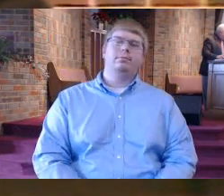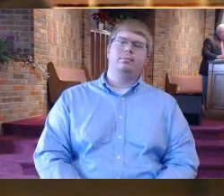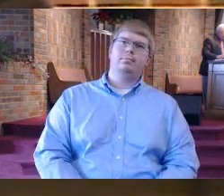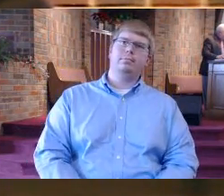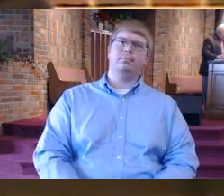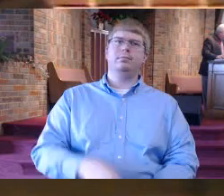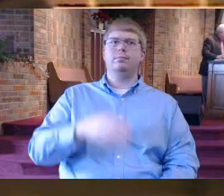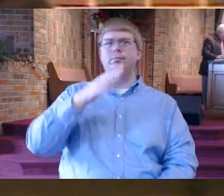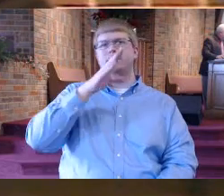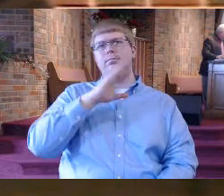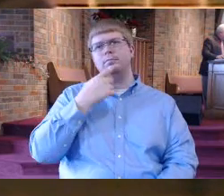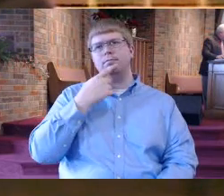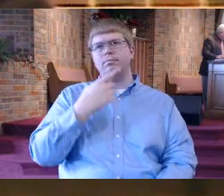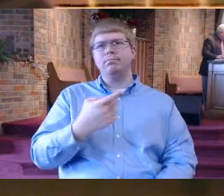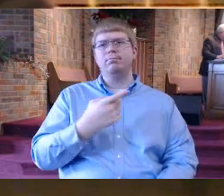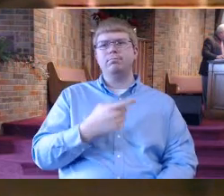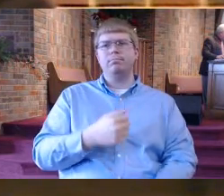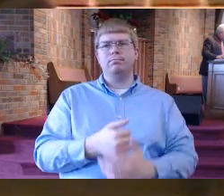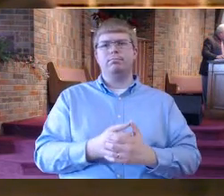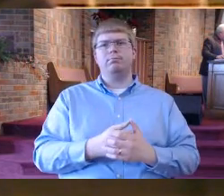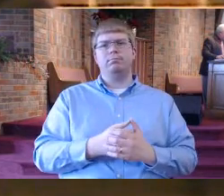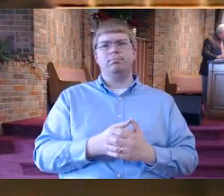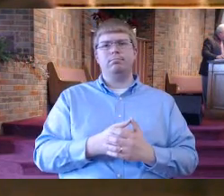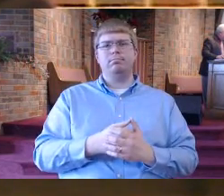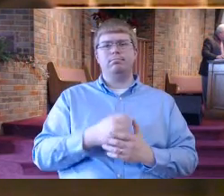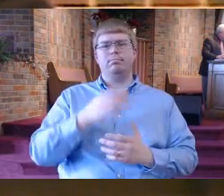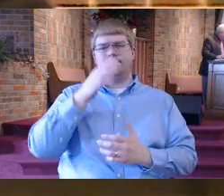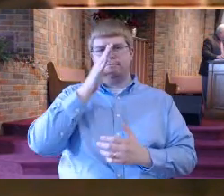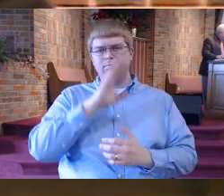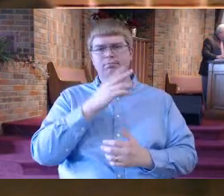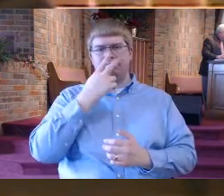God said, God saw.